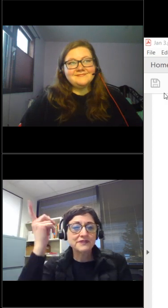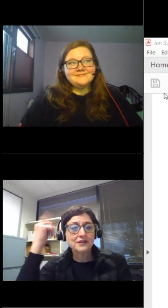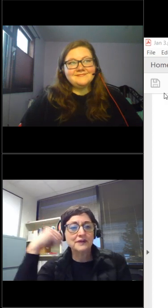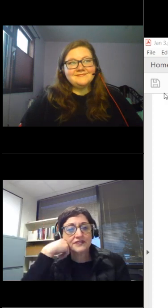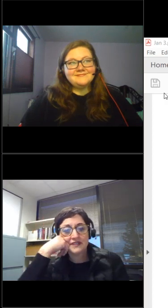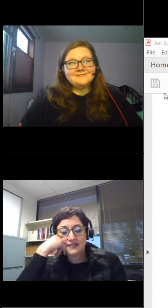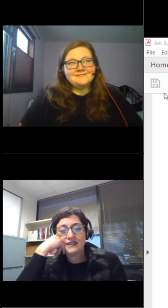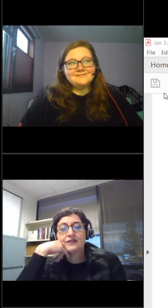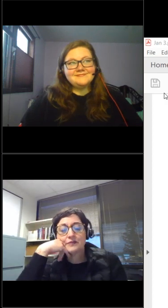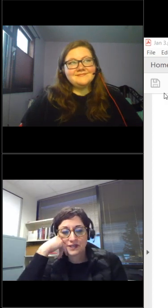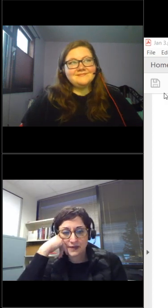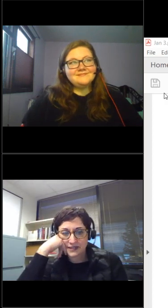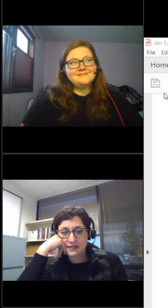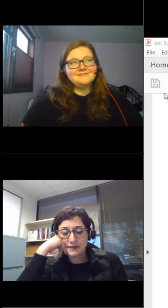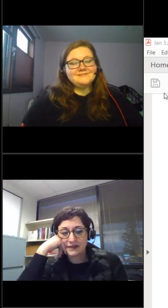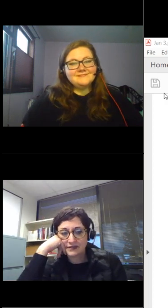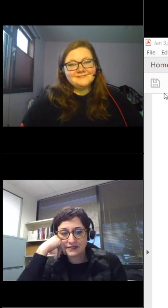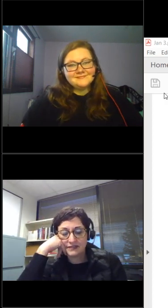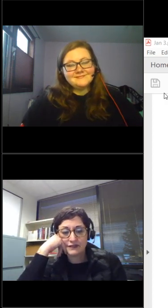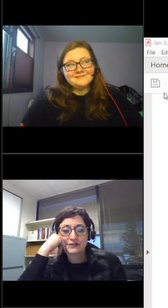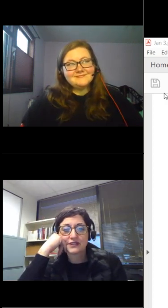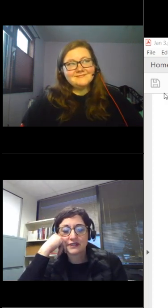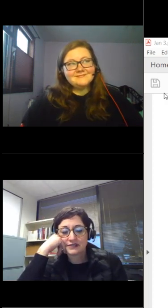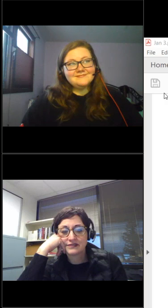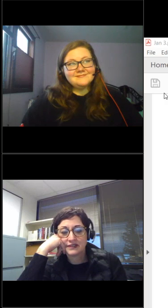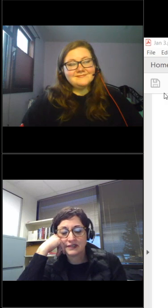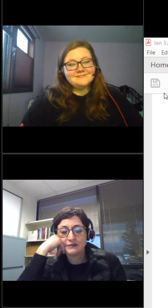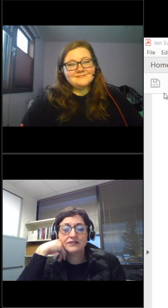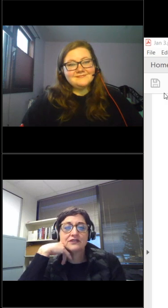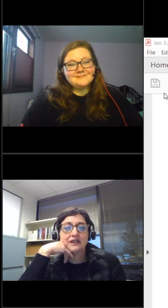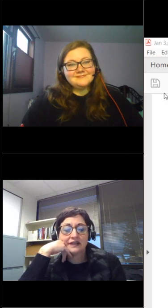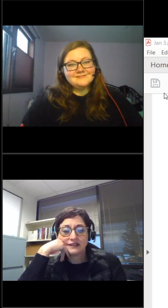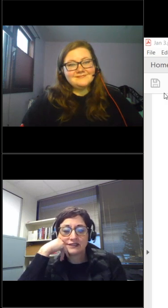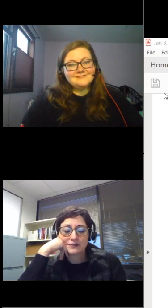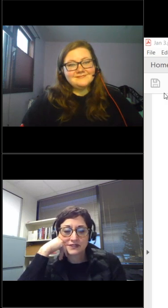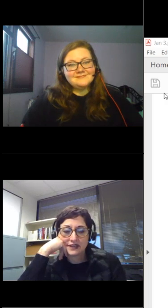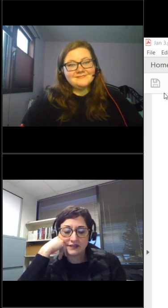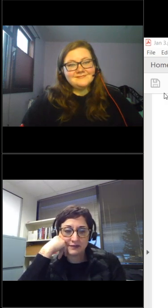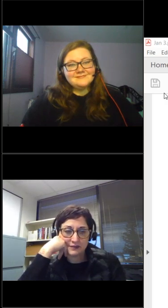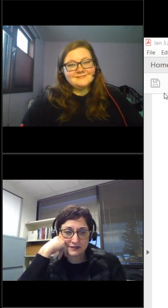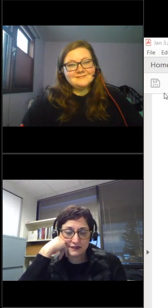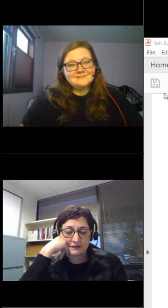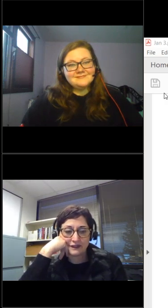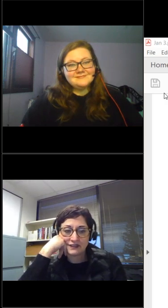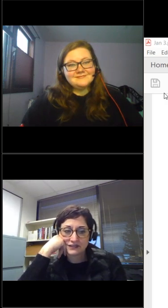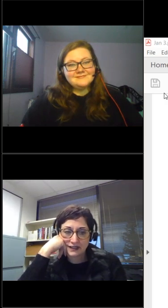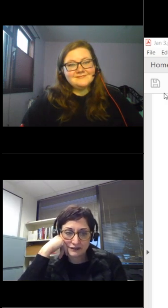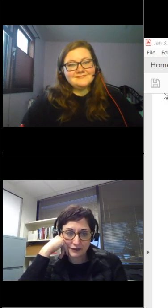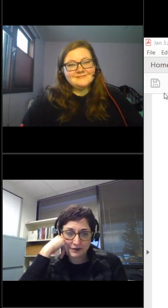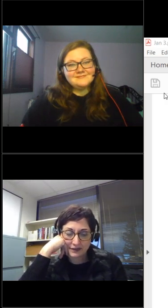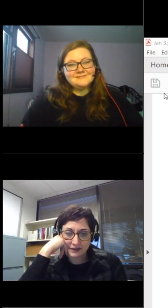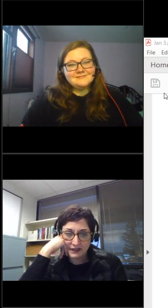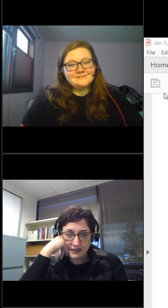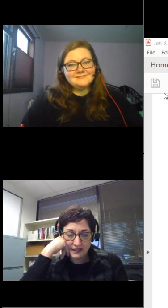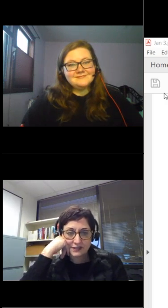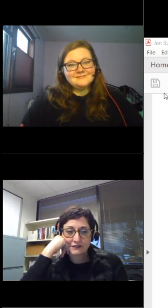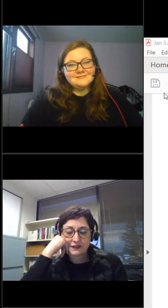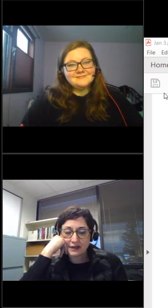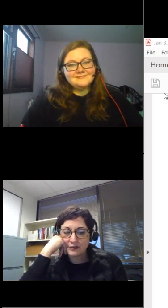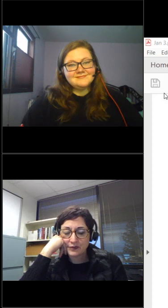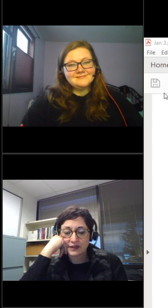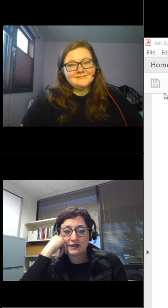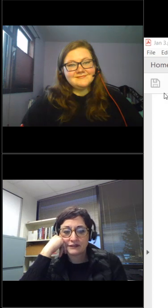There was a question. Yeah, there was a question about our info share in July. It fell on July 4th.